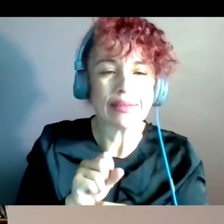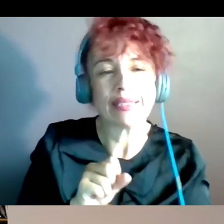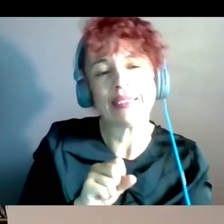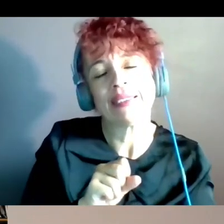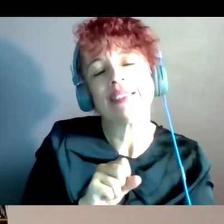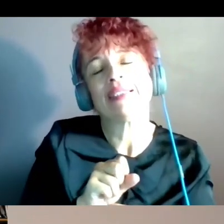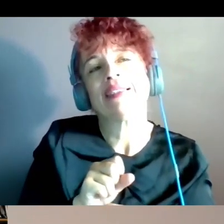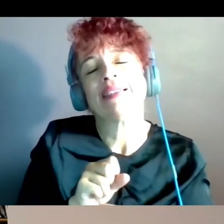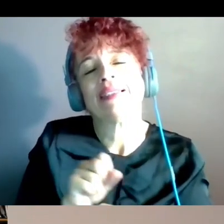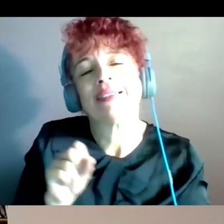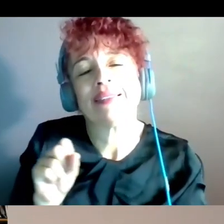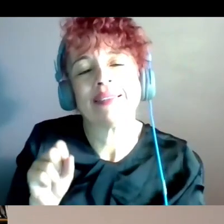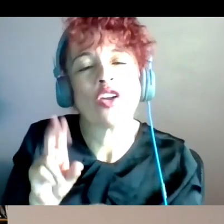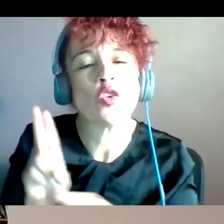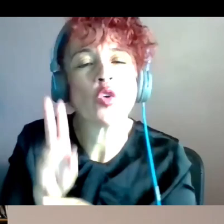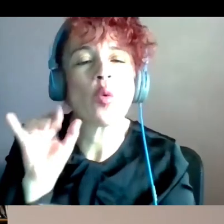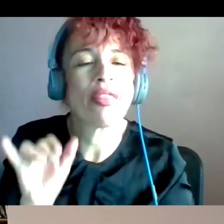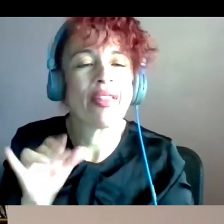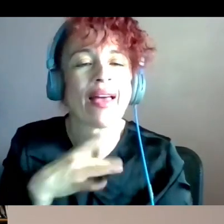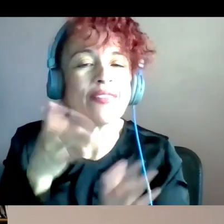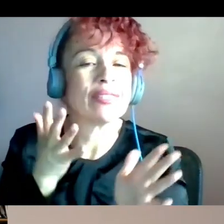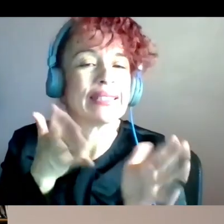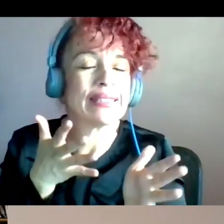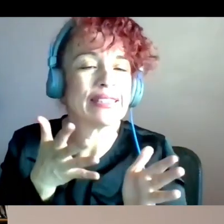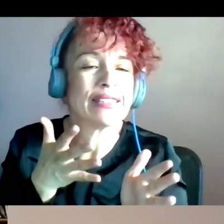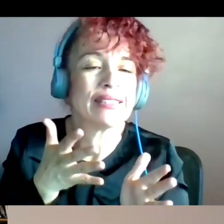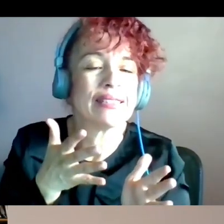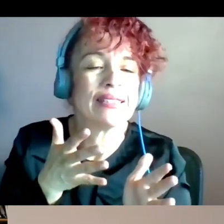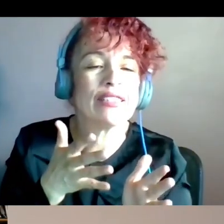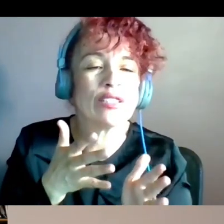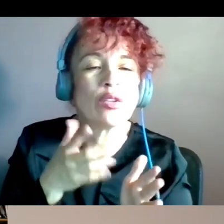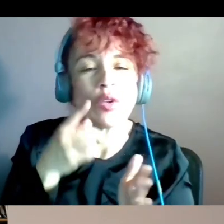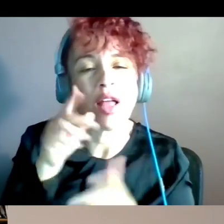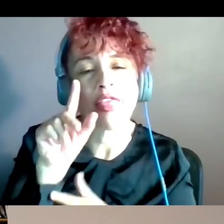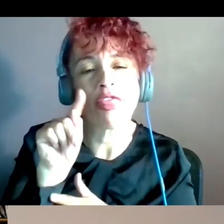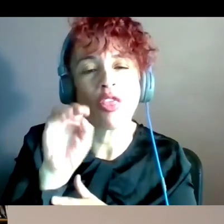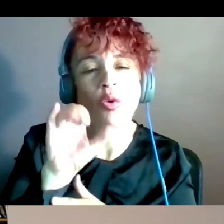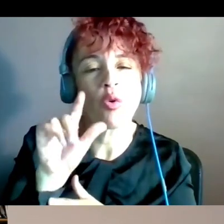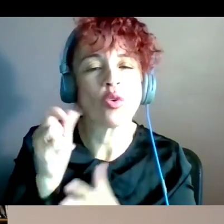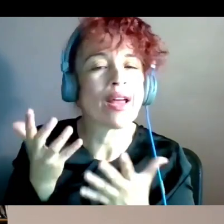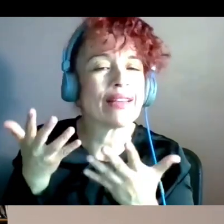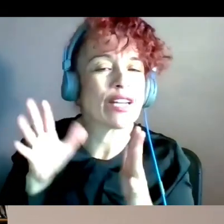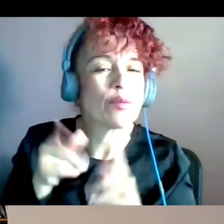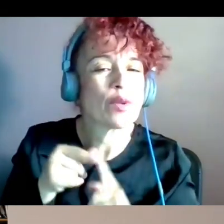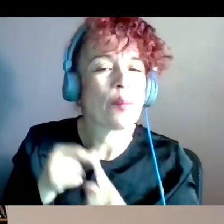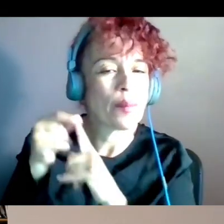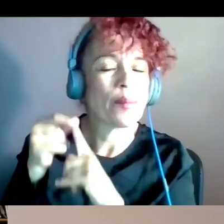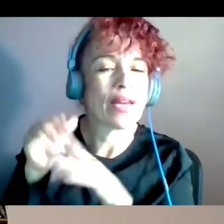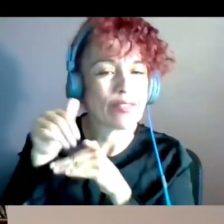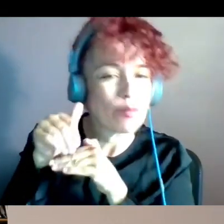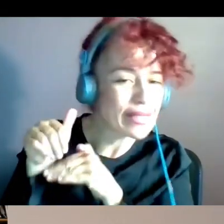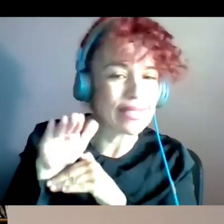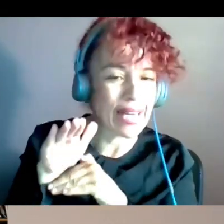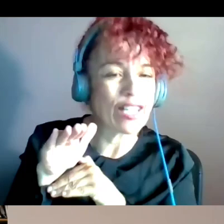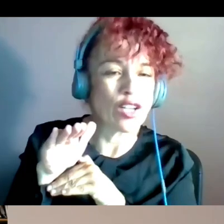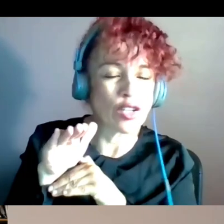but usually I like to leave that chiseled, tooled finish. But in that Sure. particular carving, it had to be sanded